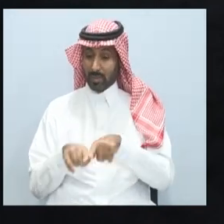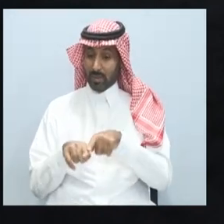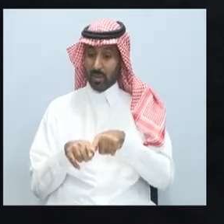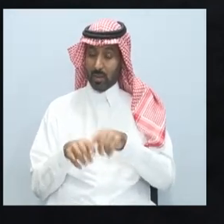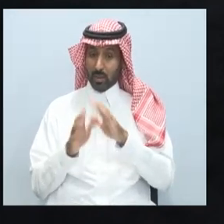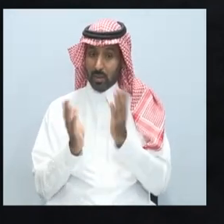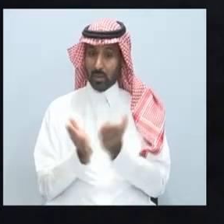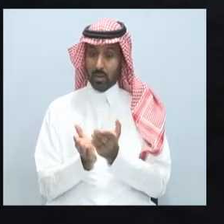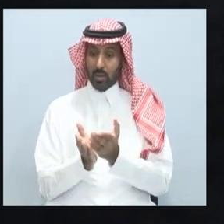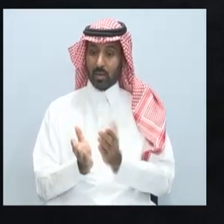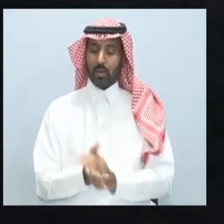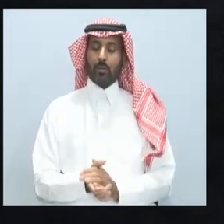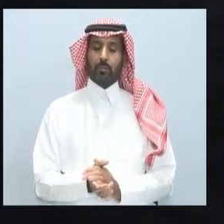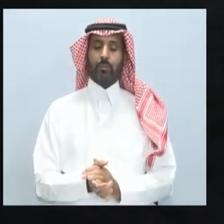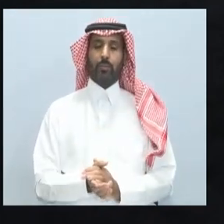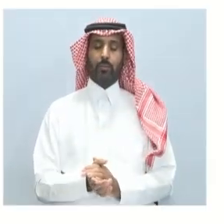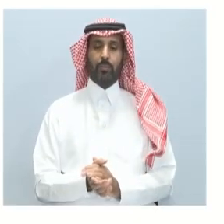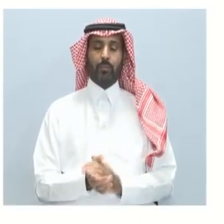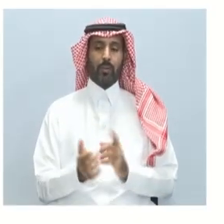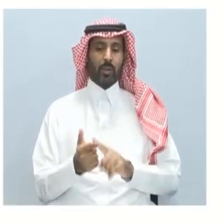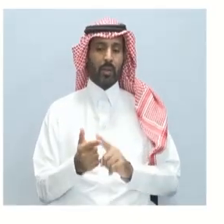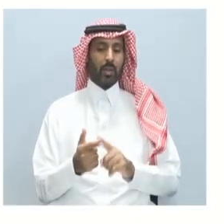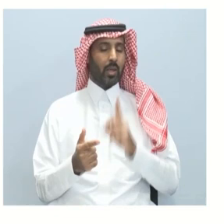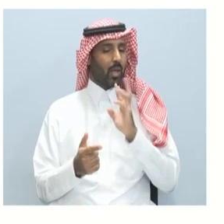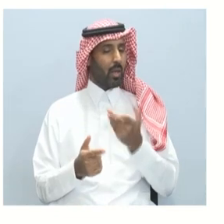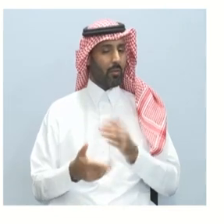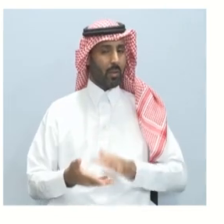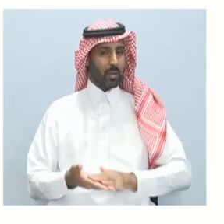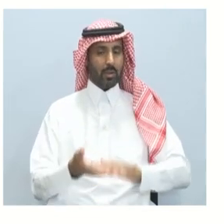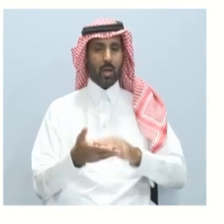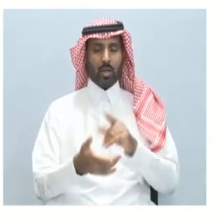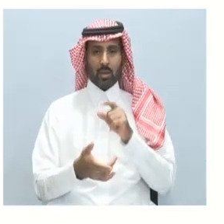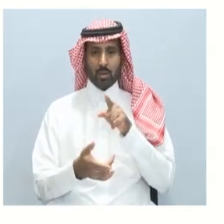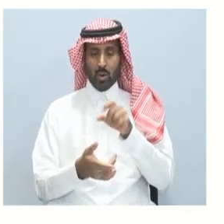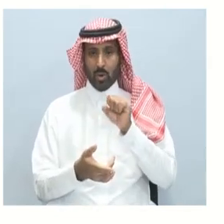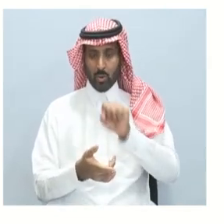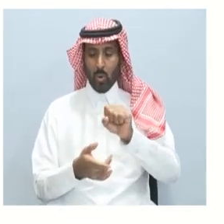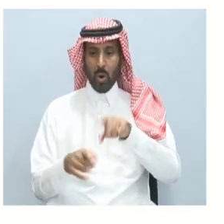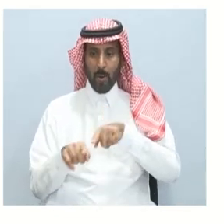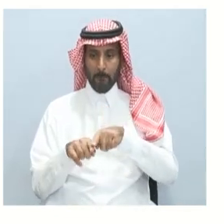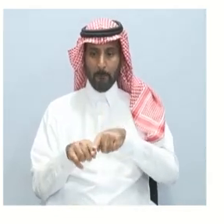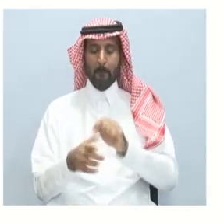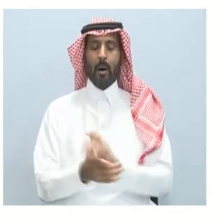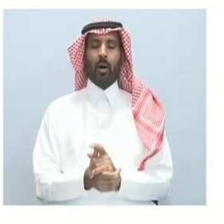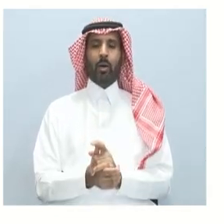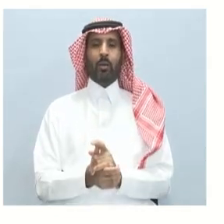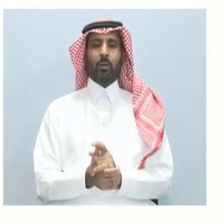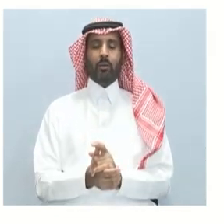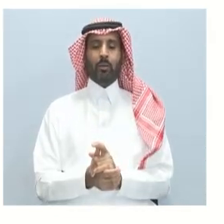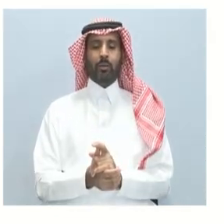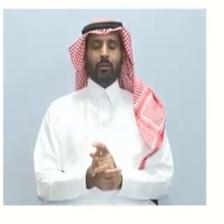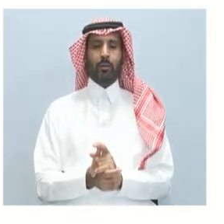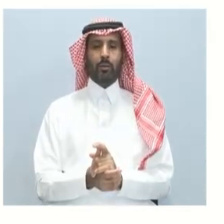friend? The second part, how does it help your friend? So if it is something you can offer, there has to be